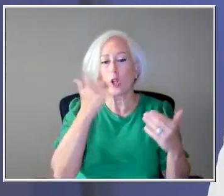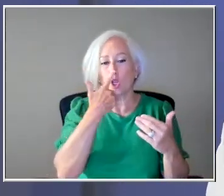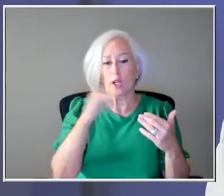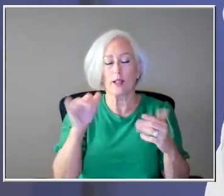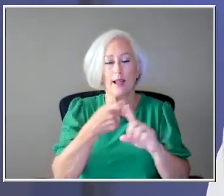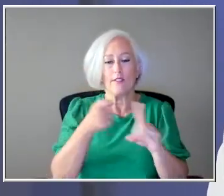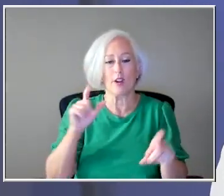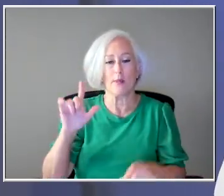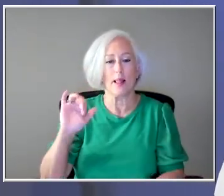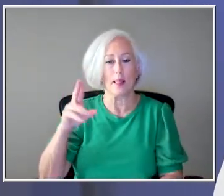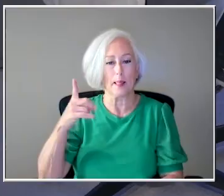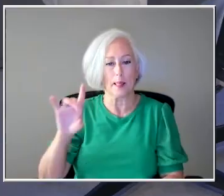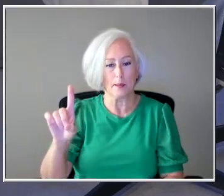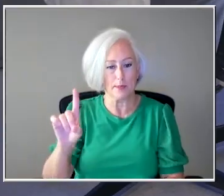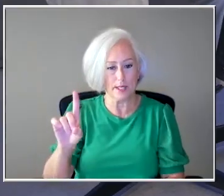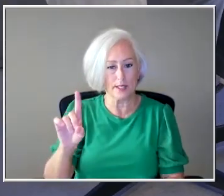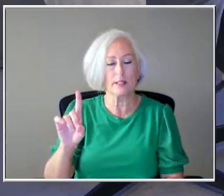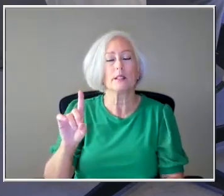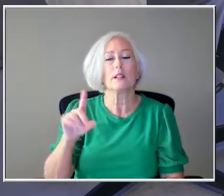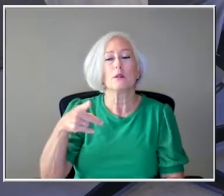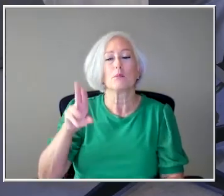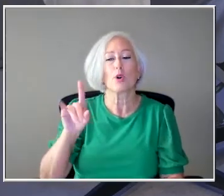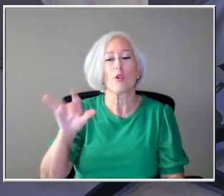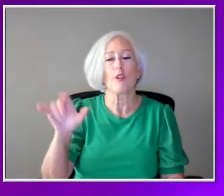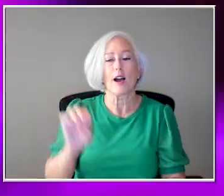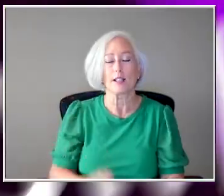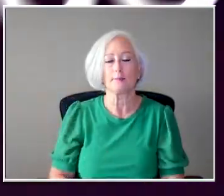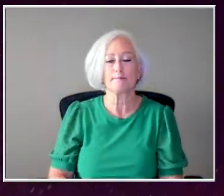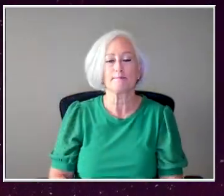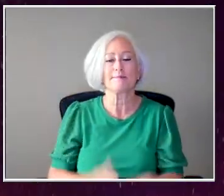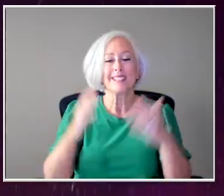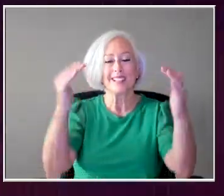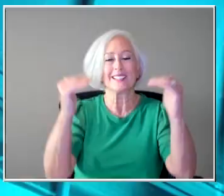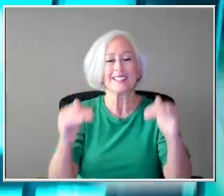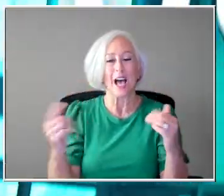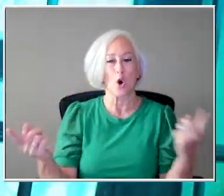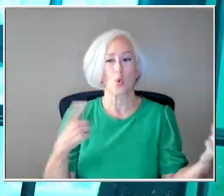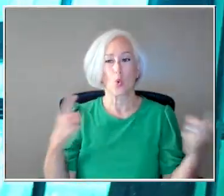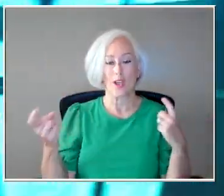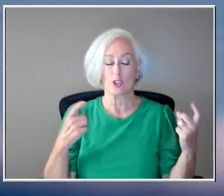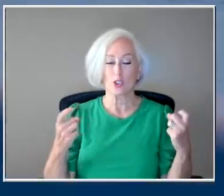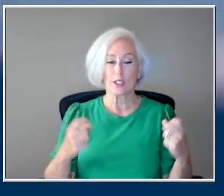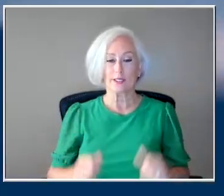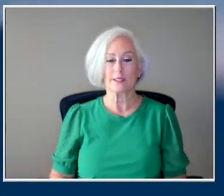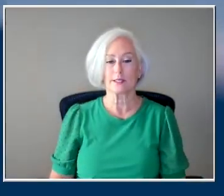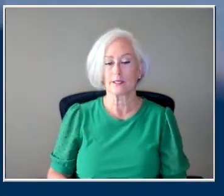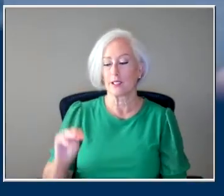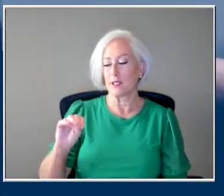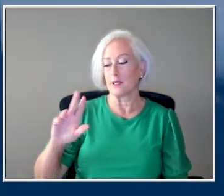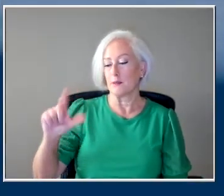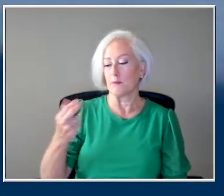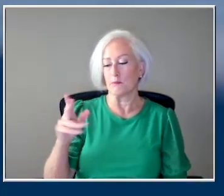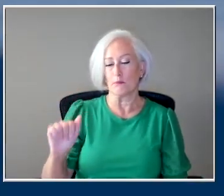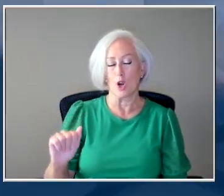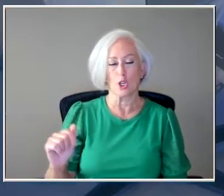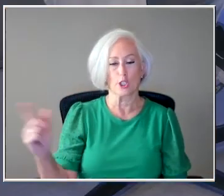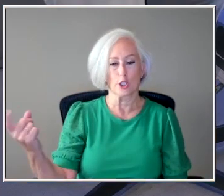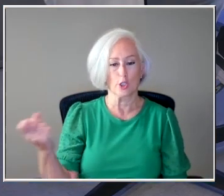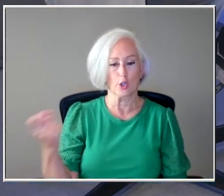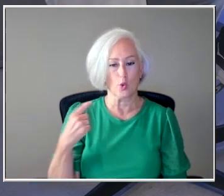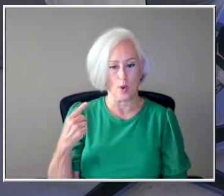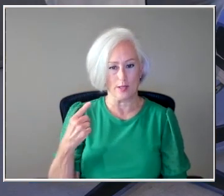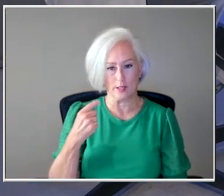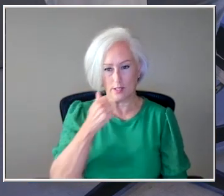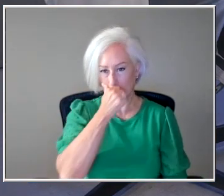profile standpoint. Let's get to some questions from our viewers this morning. And Marcia has a question. Dr. Lauer, I'll ask you. So